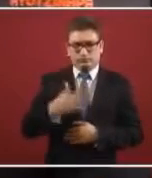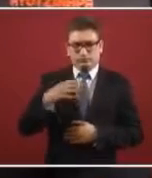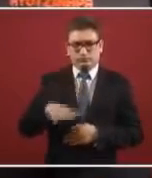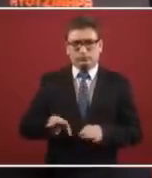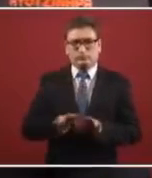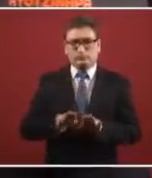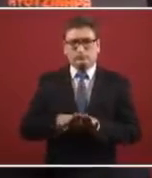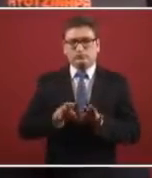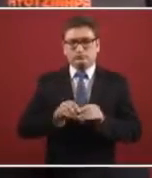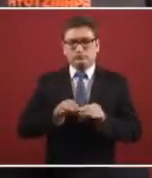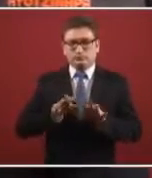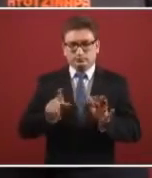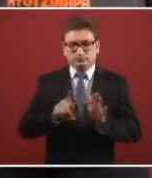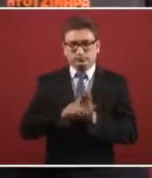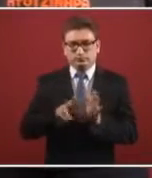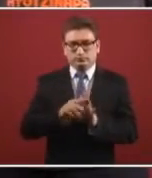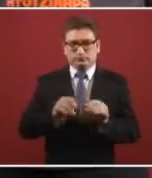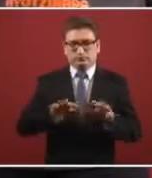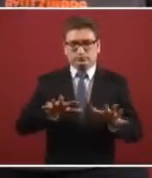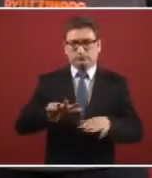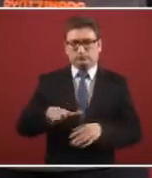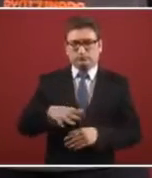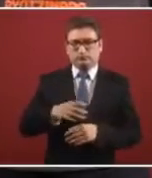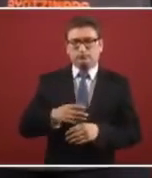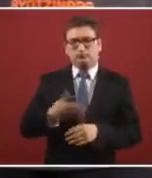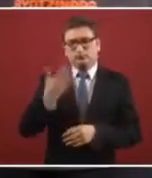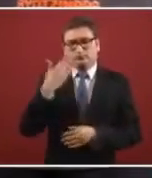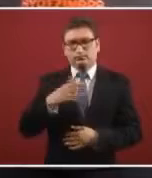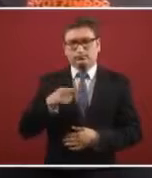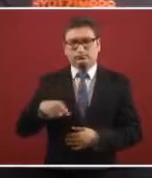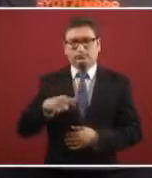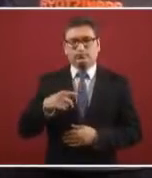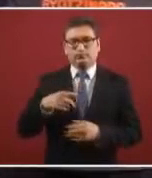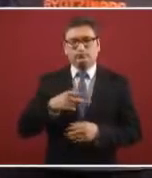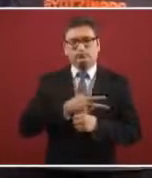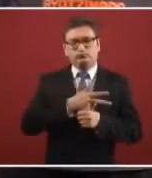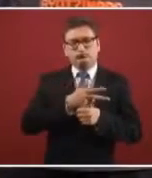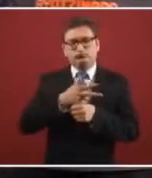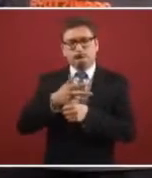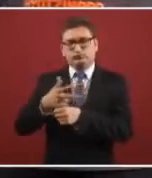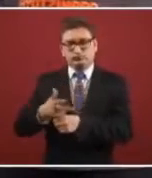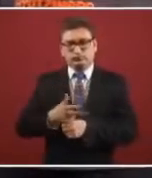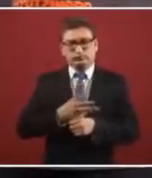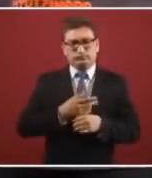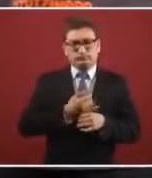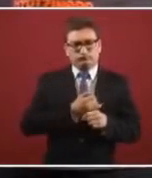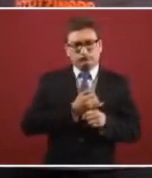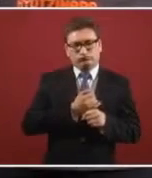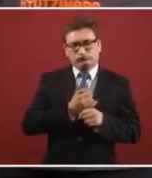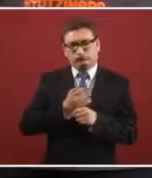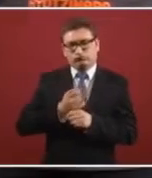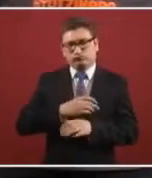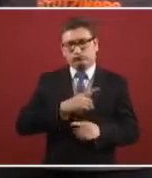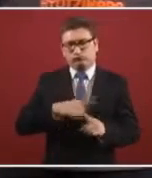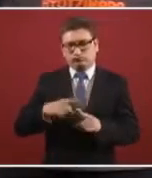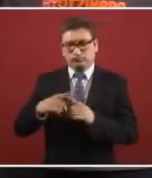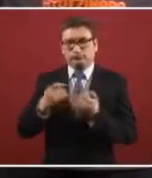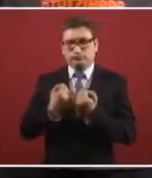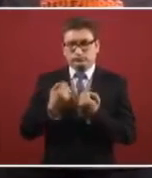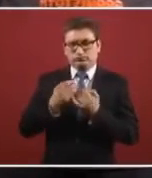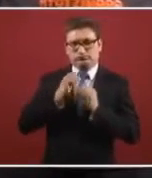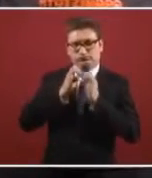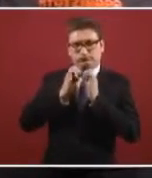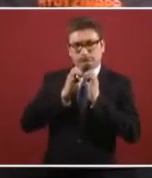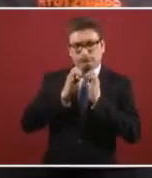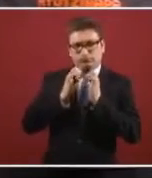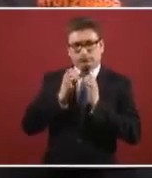sistema público de transmit via radiodifusión del the Estado mexicano un public documental de system los a trabajos realizados, documentary of una how entrevista que an se ha hecho